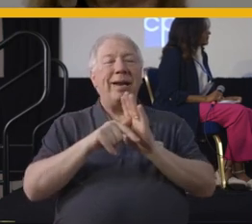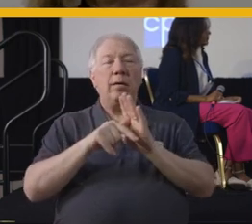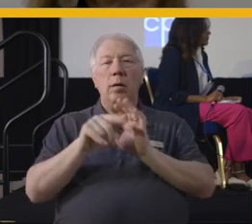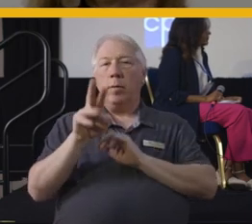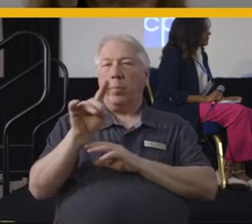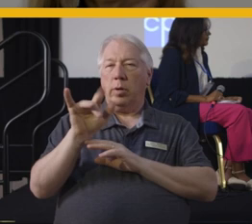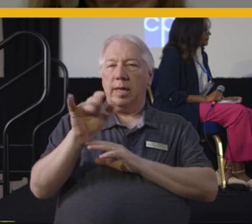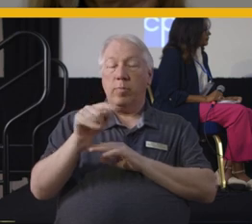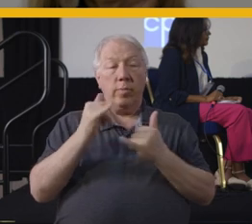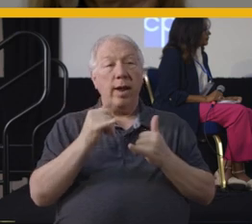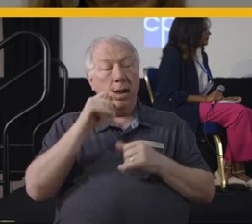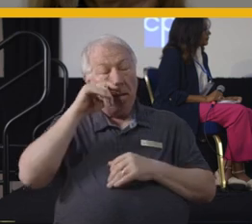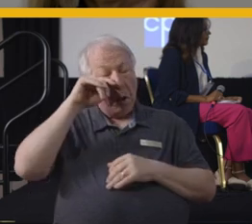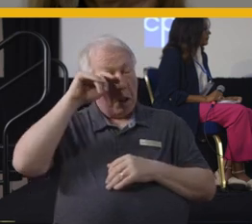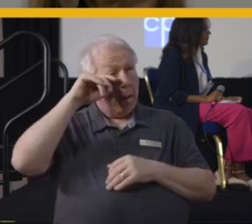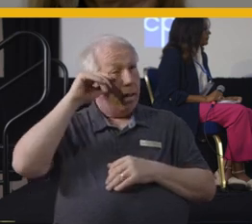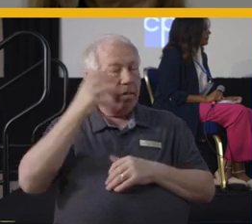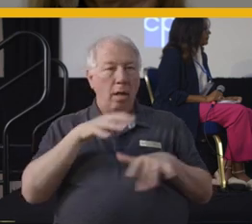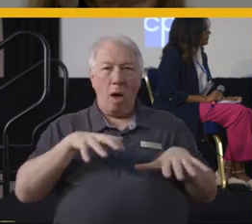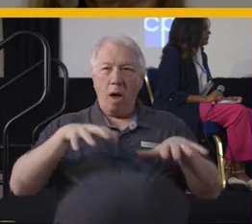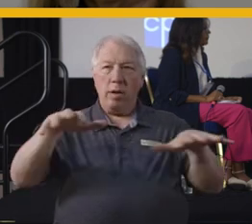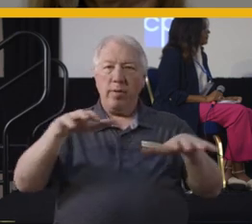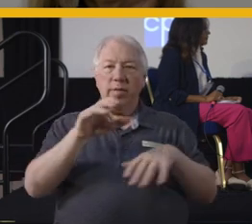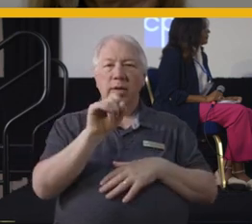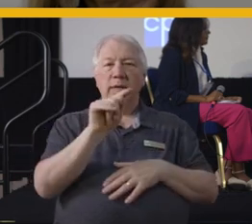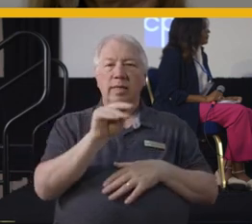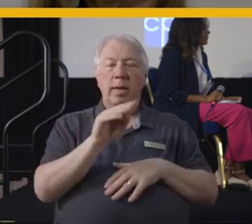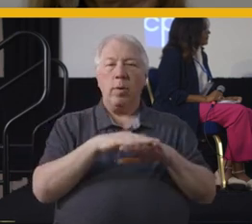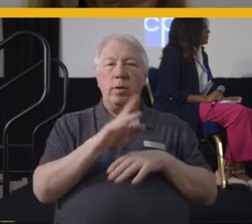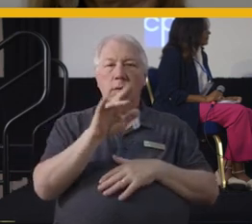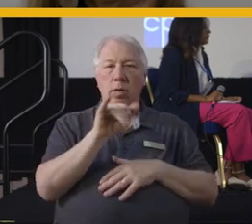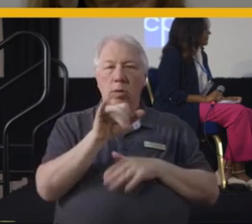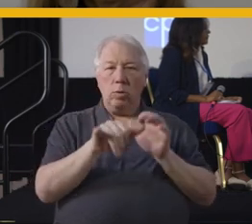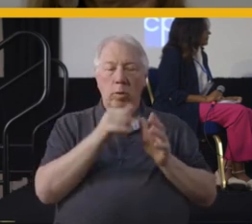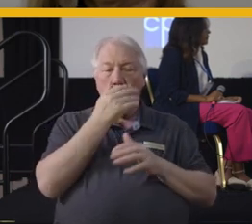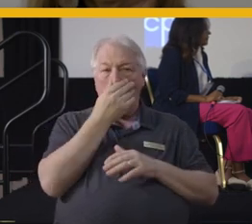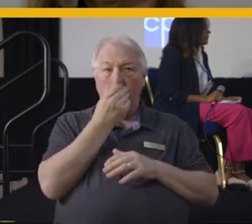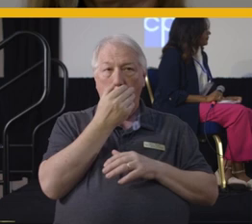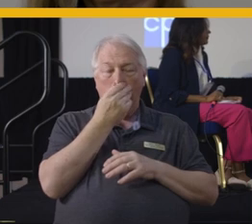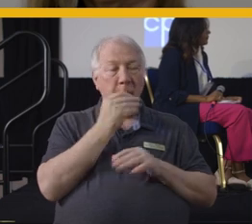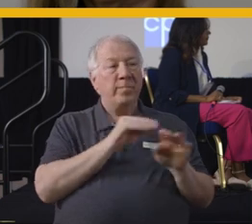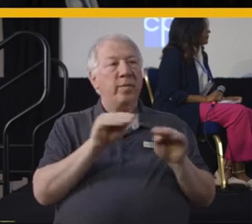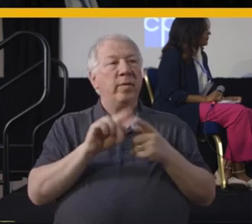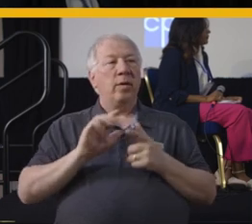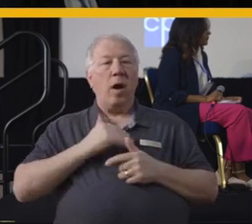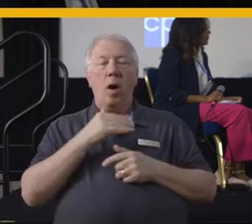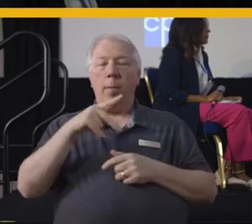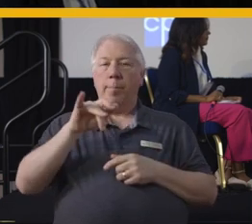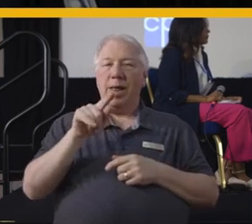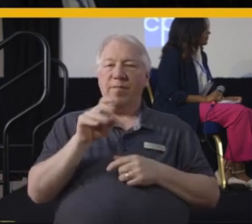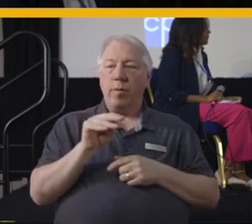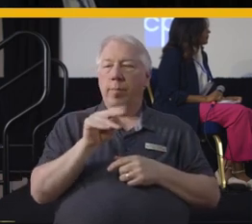priority is to take these amazing audiences that we have for STEM content on YouTube and trying to move them over to our own platforms in the PBS